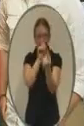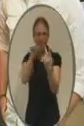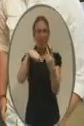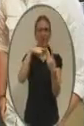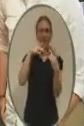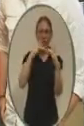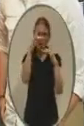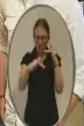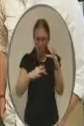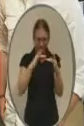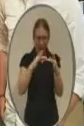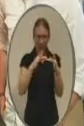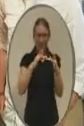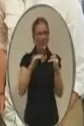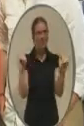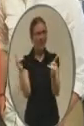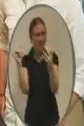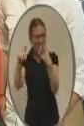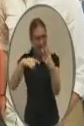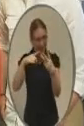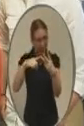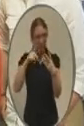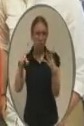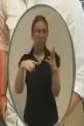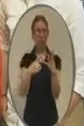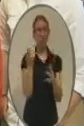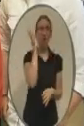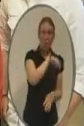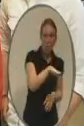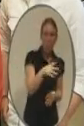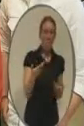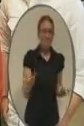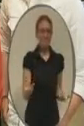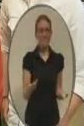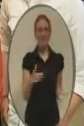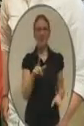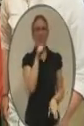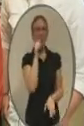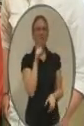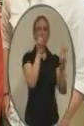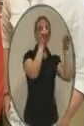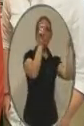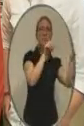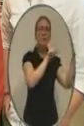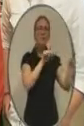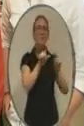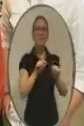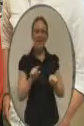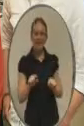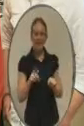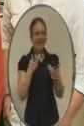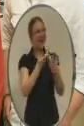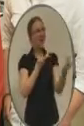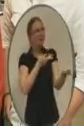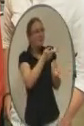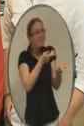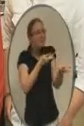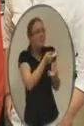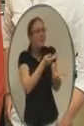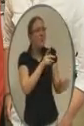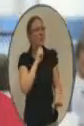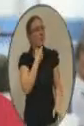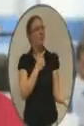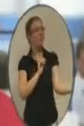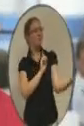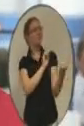We have a menu of opportunities to suit you. Over the telephone, in person, online, at an event or even in the comfort of